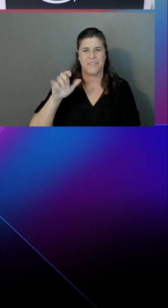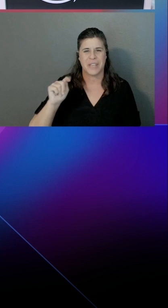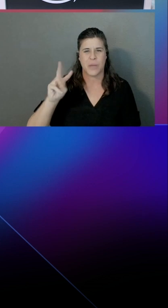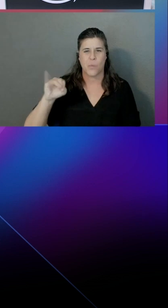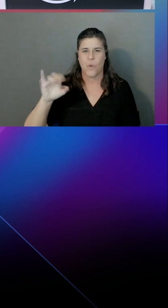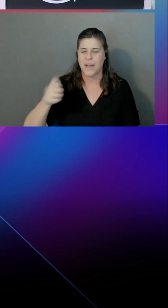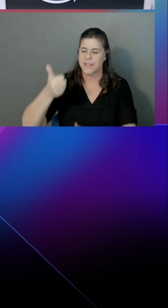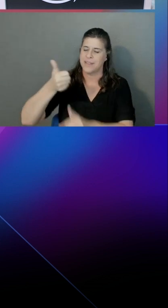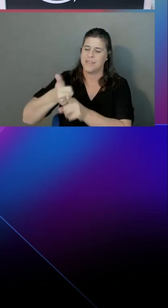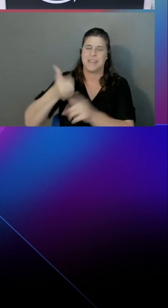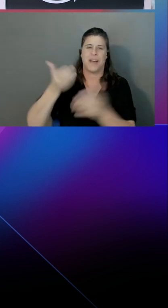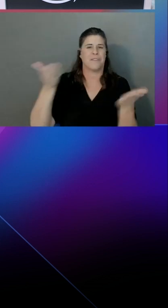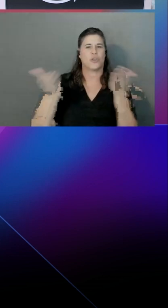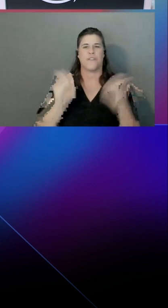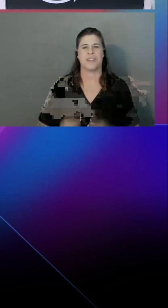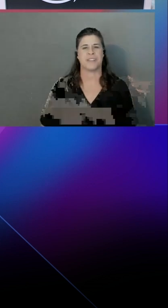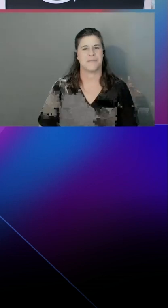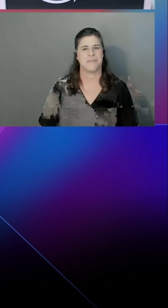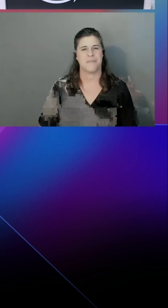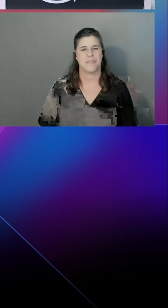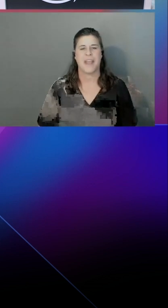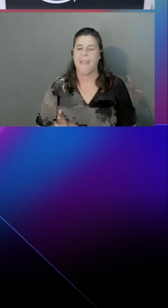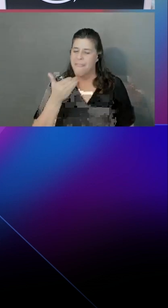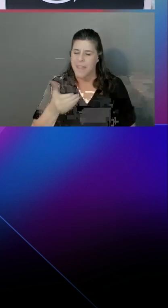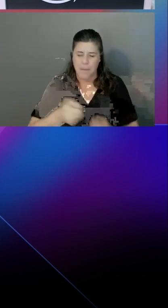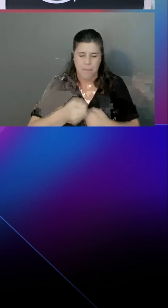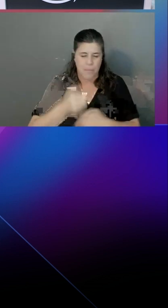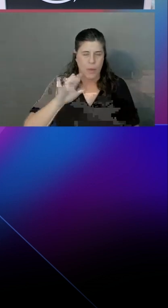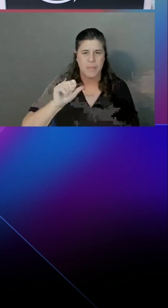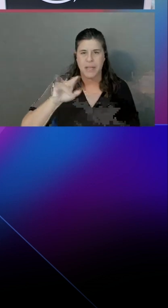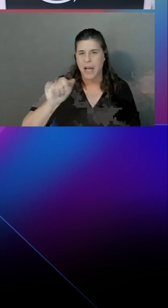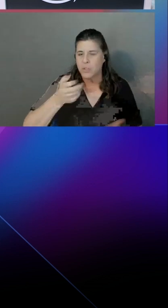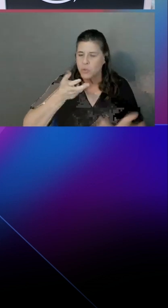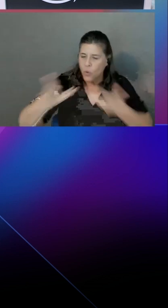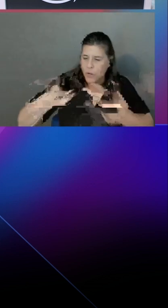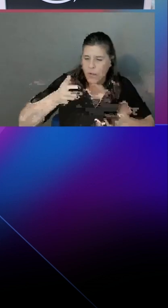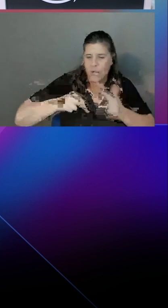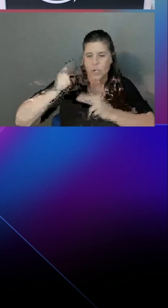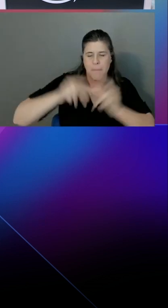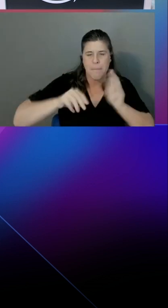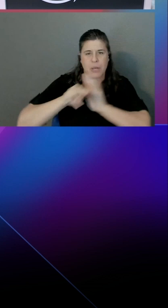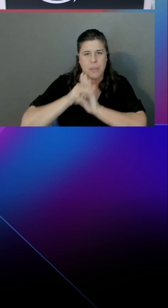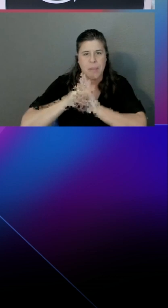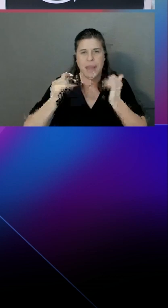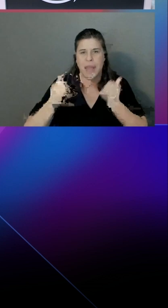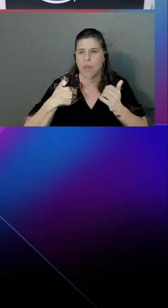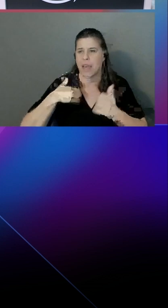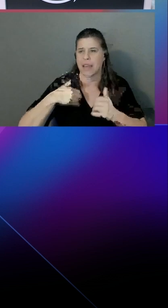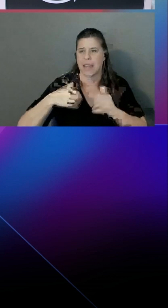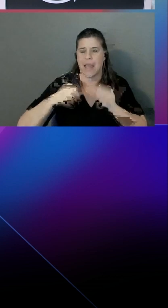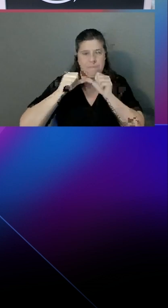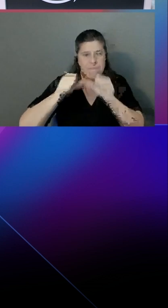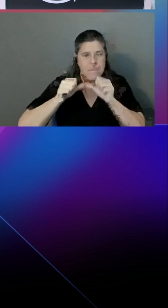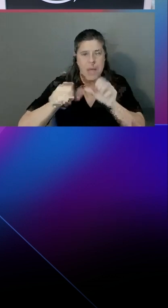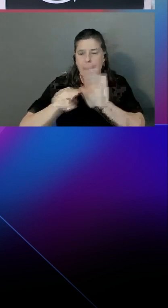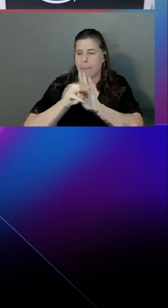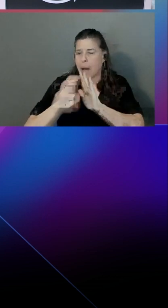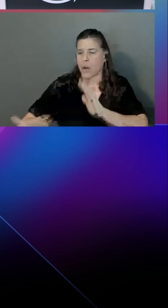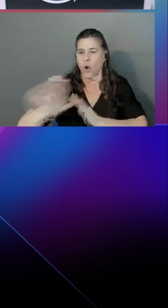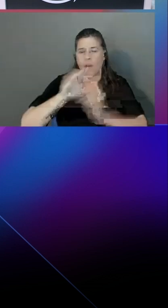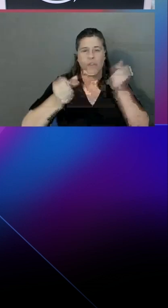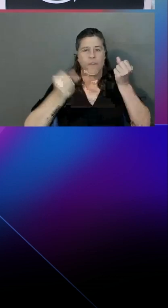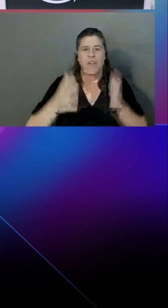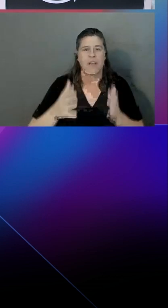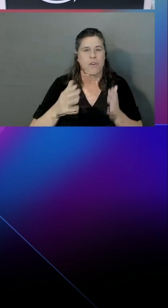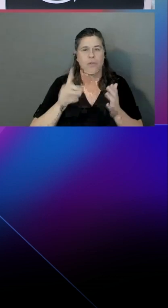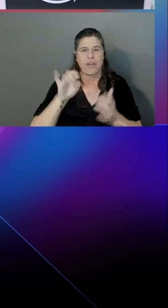So they can go to the console and they can engage and they can build a model. Now they can have a canonical model of their vehicle data, which